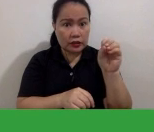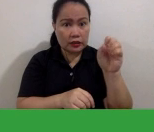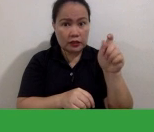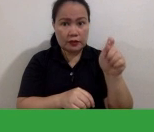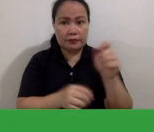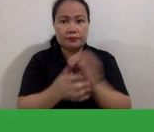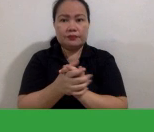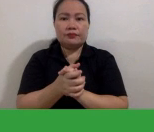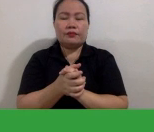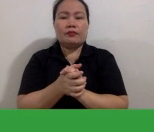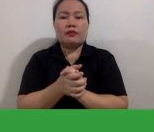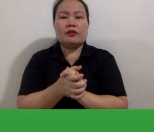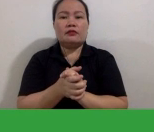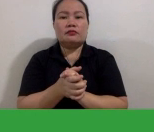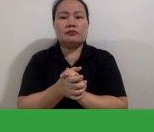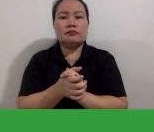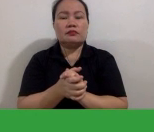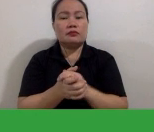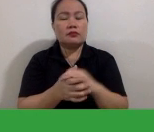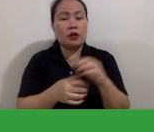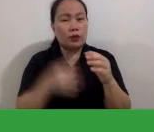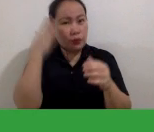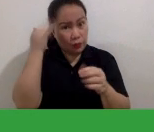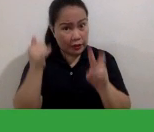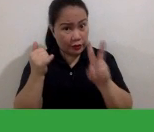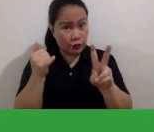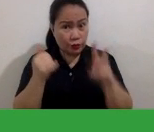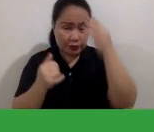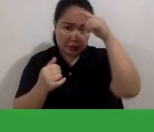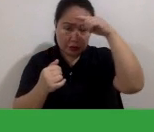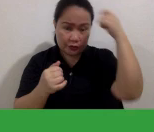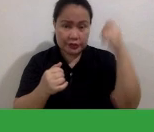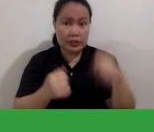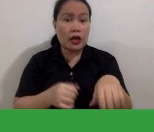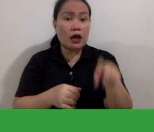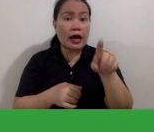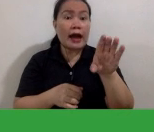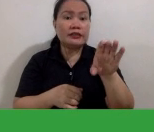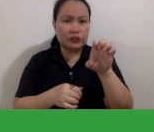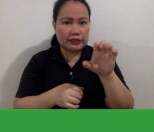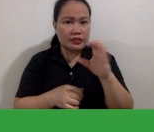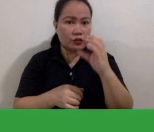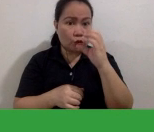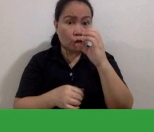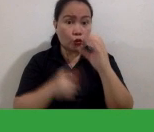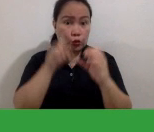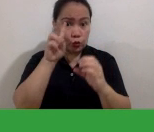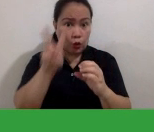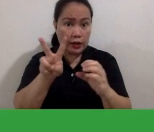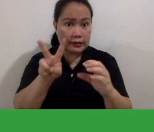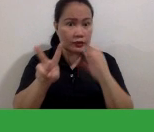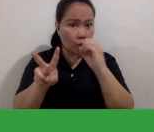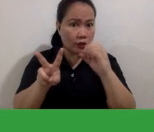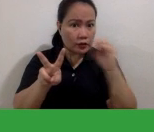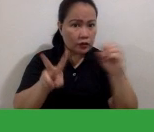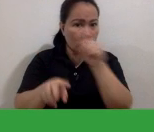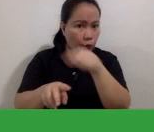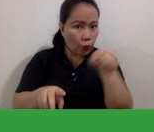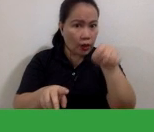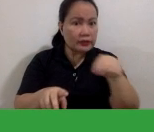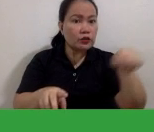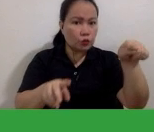move the decimal point 2 units to the right. 1, 2. So that is 25%. Next,